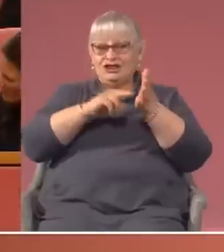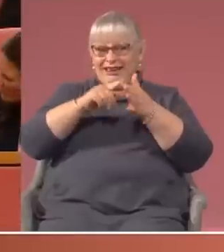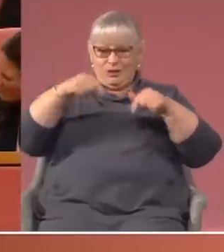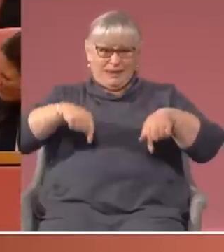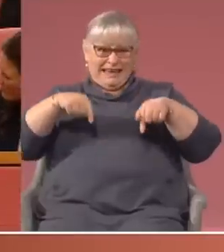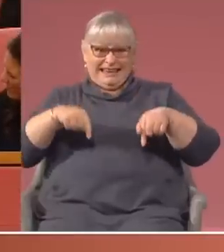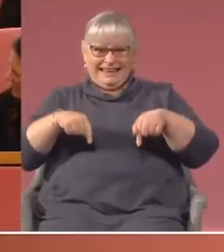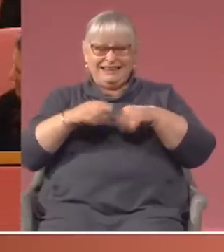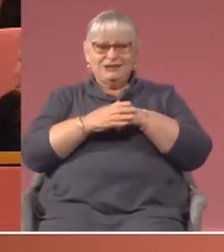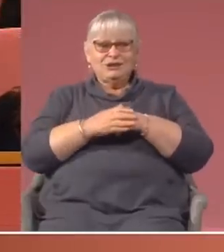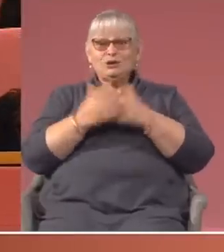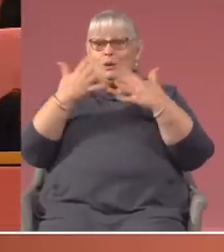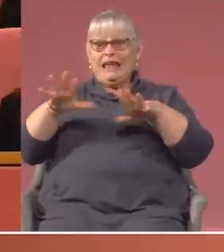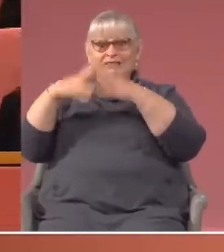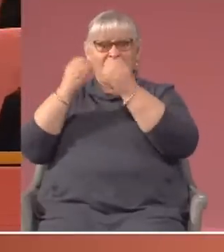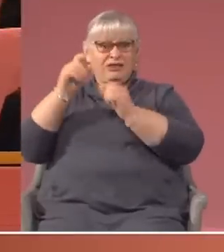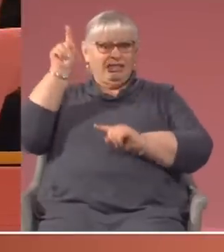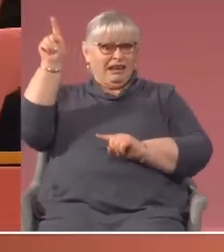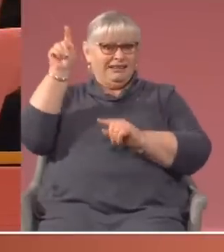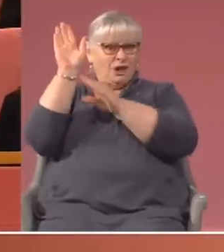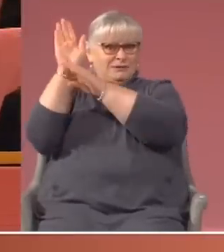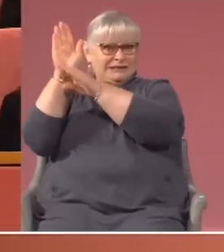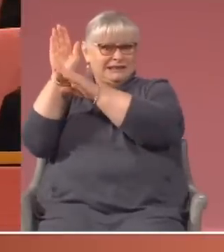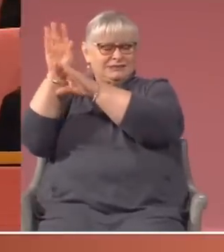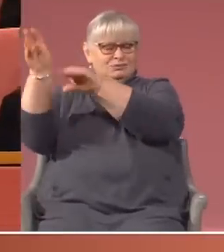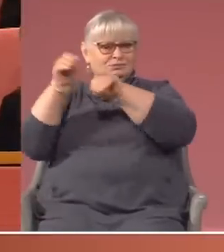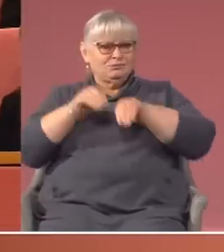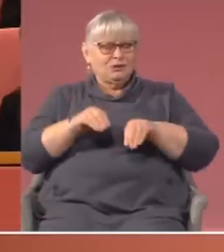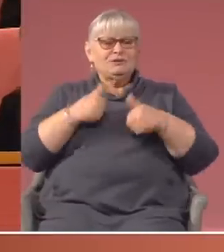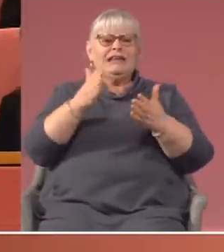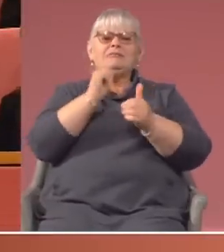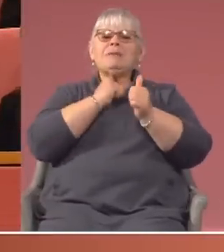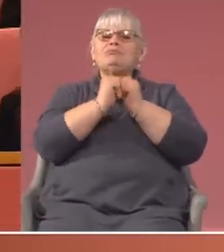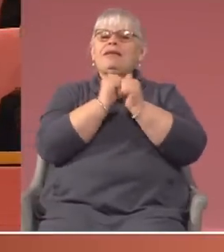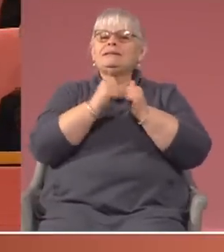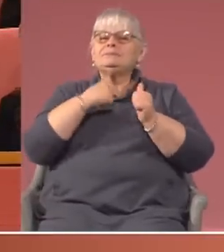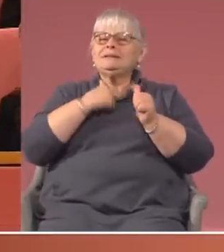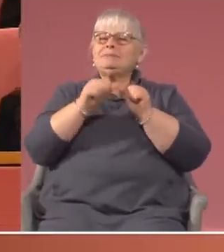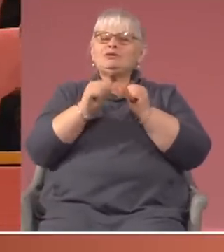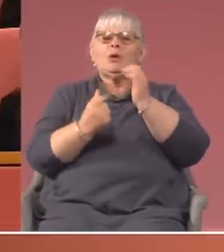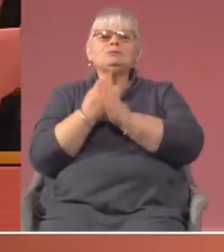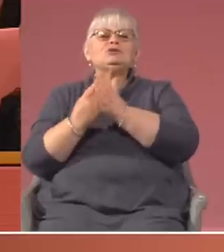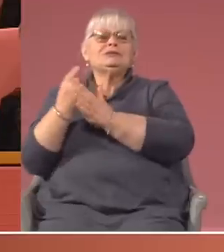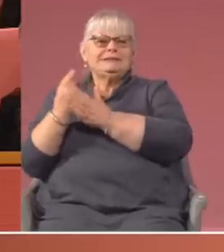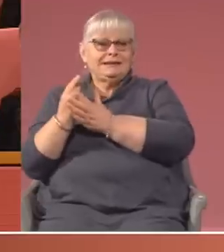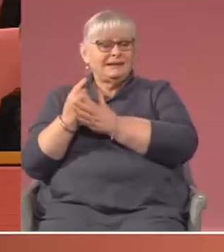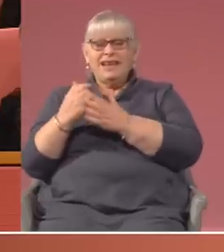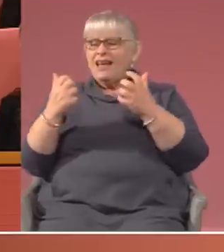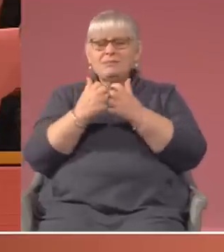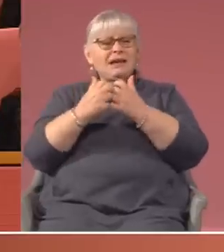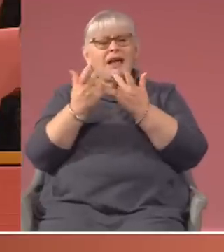leaving all they knew to give me and my brothers more opportunity. Again, there are many others who have done